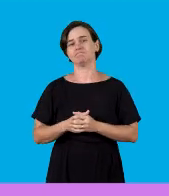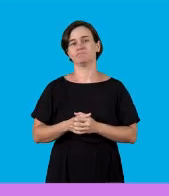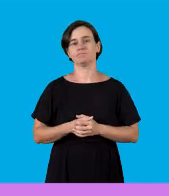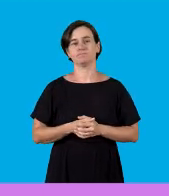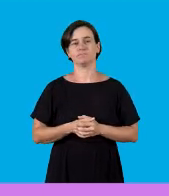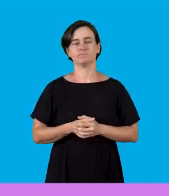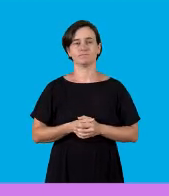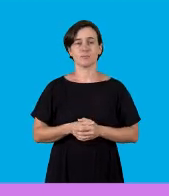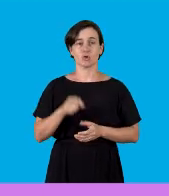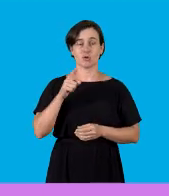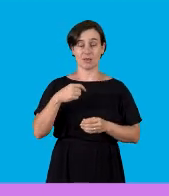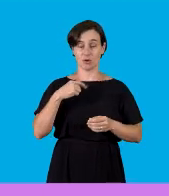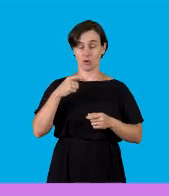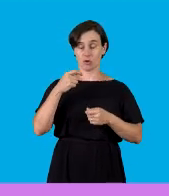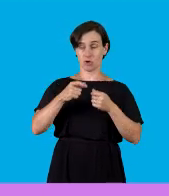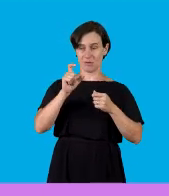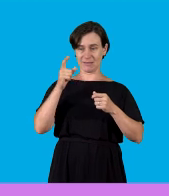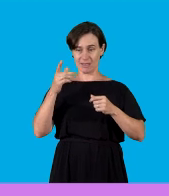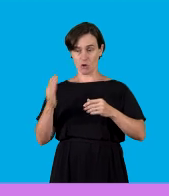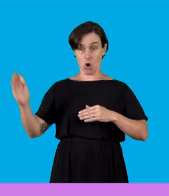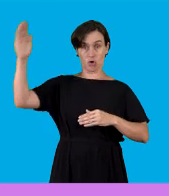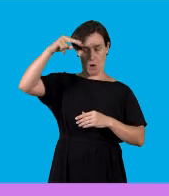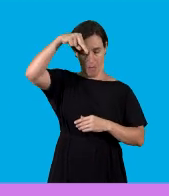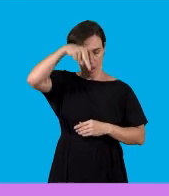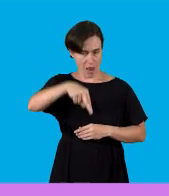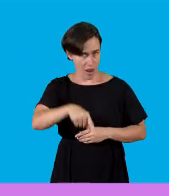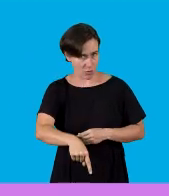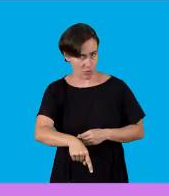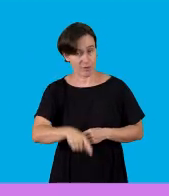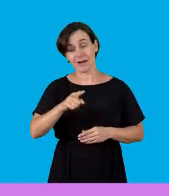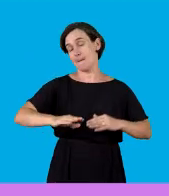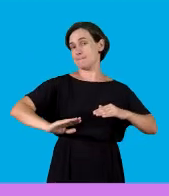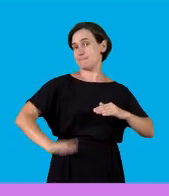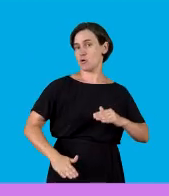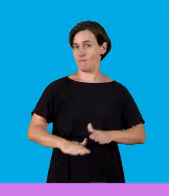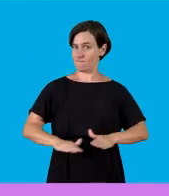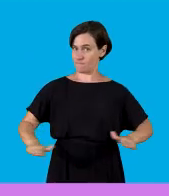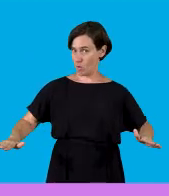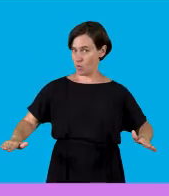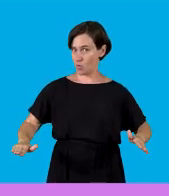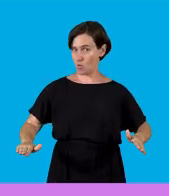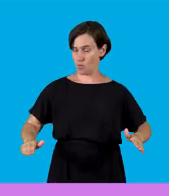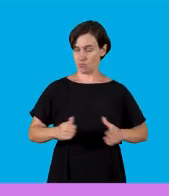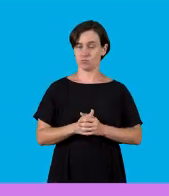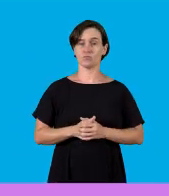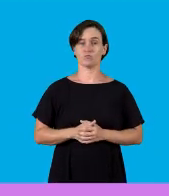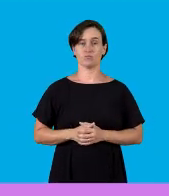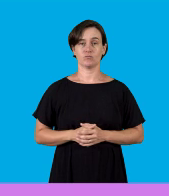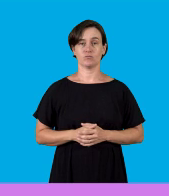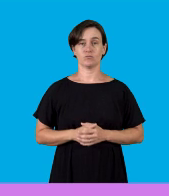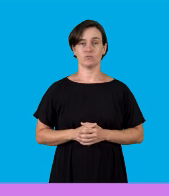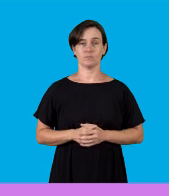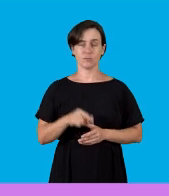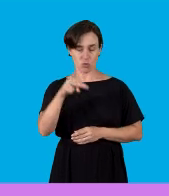when you are looking at a mall from above, you can see this on the ground floor. We are given that this is a ground floor. So you